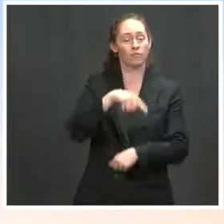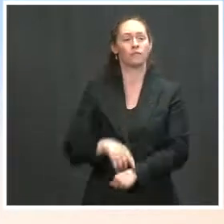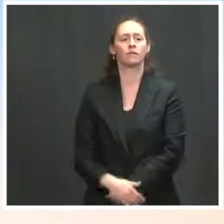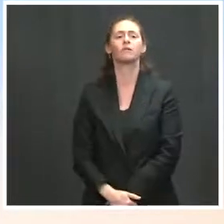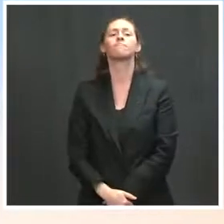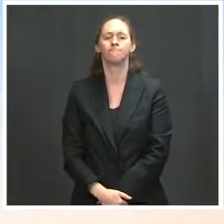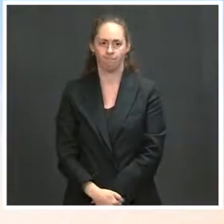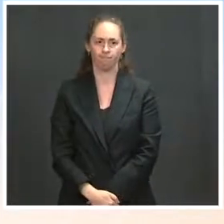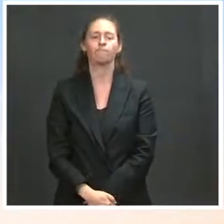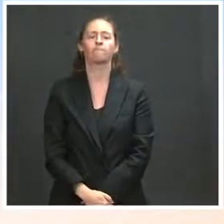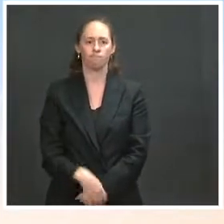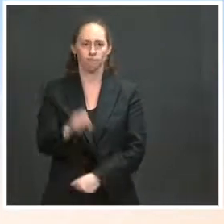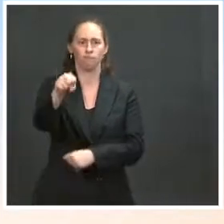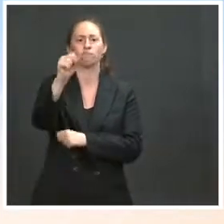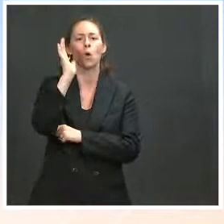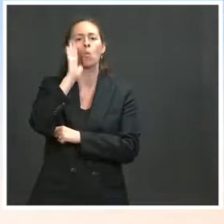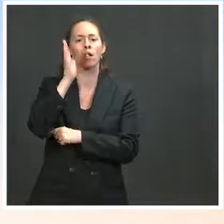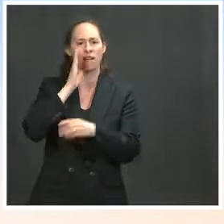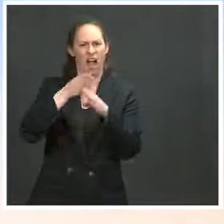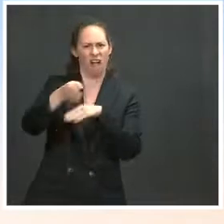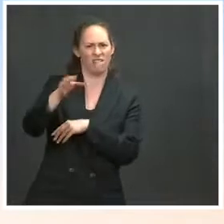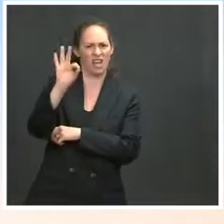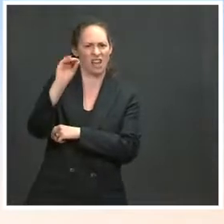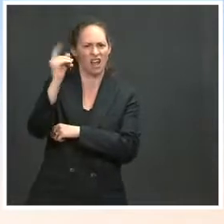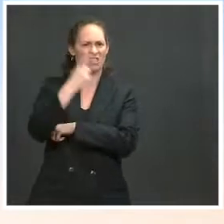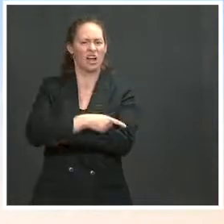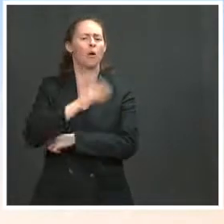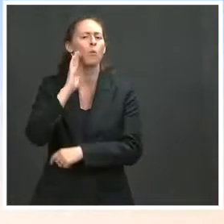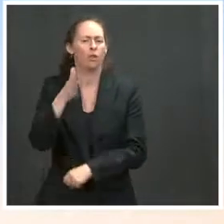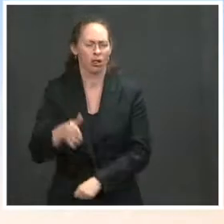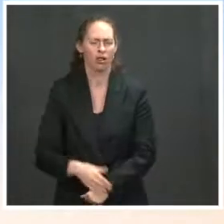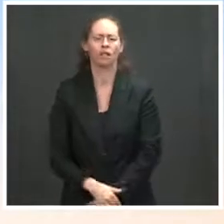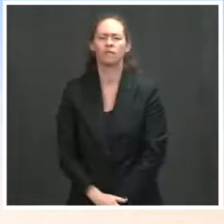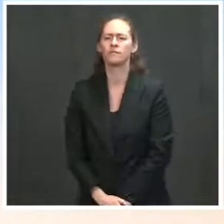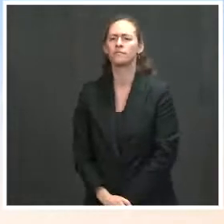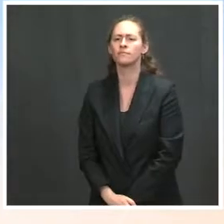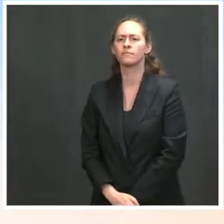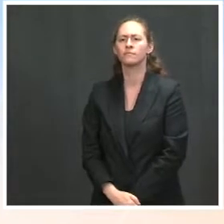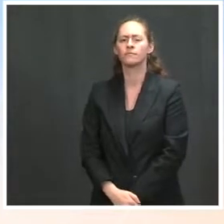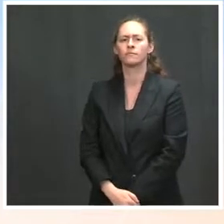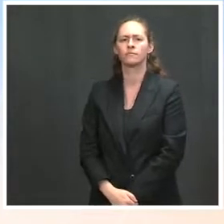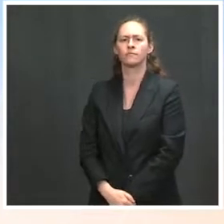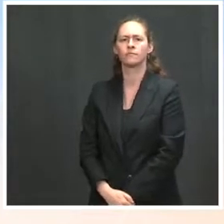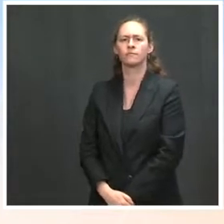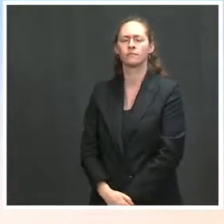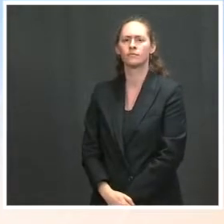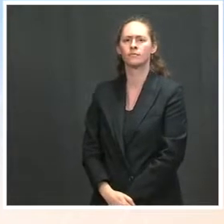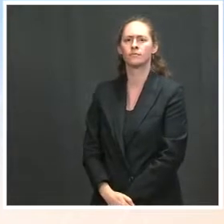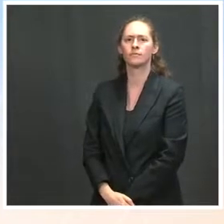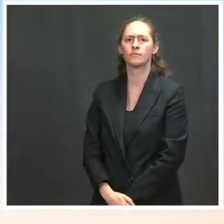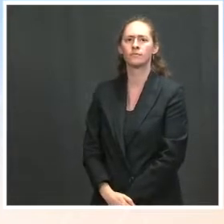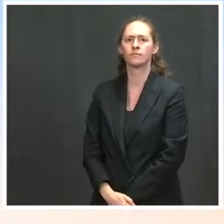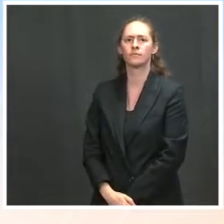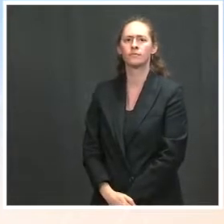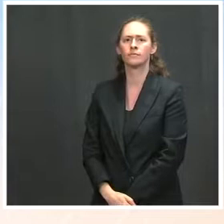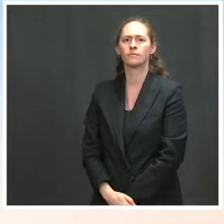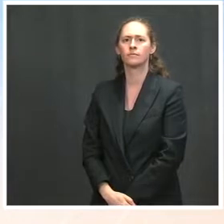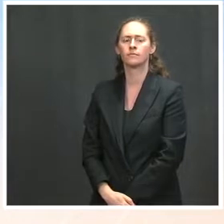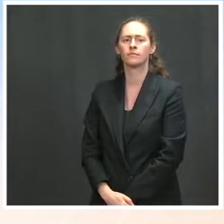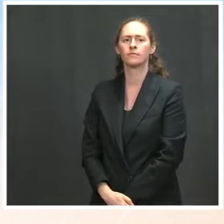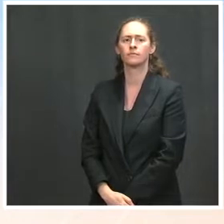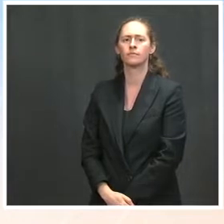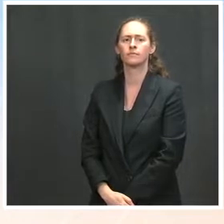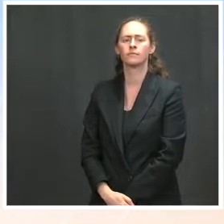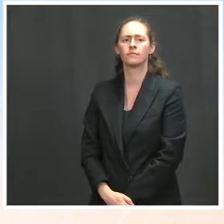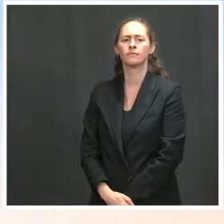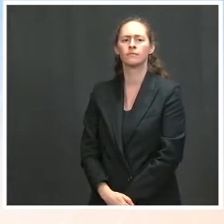president's statement noted that at least one member of the intelligence community was leaning in the direction of there being a potential for a